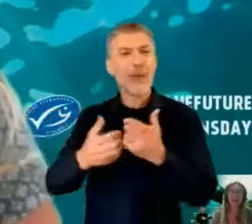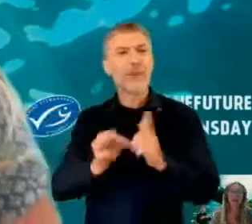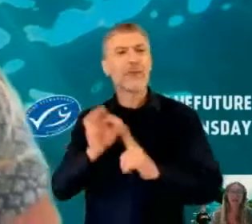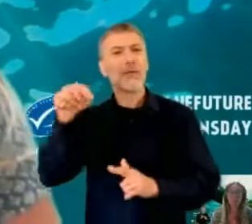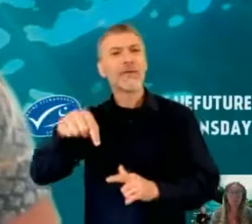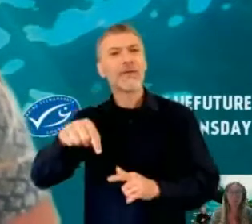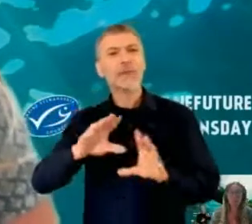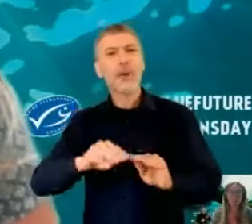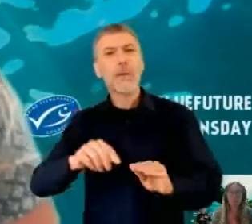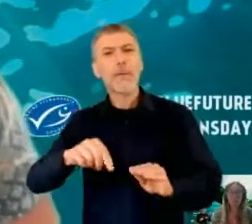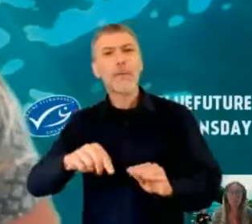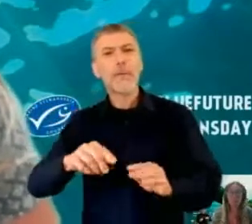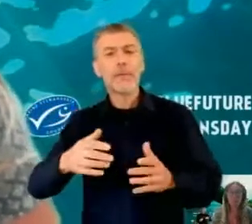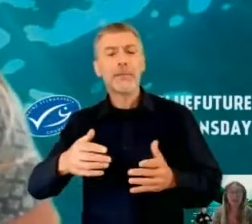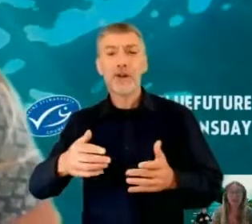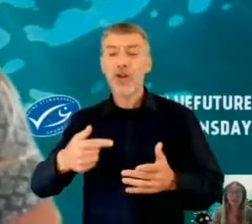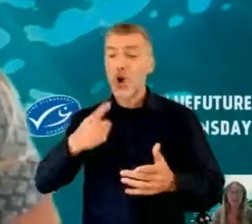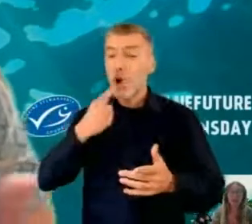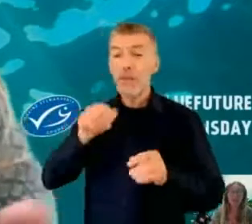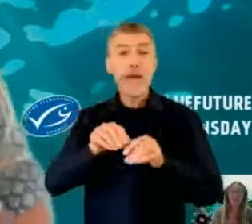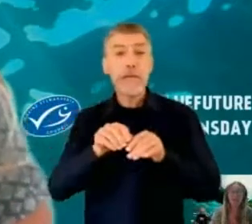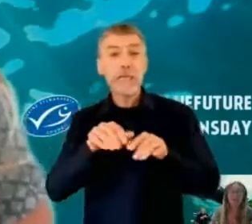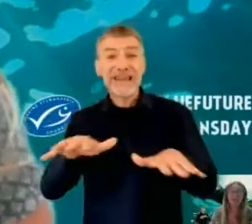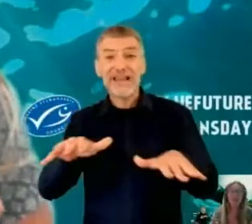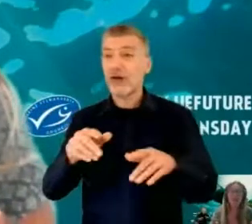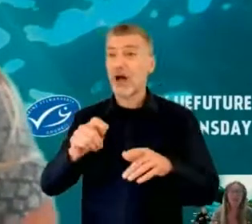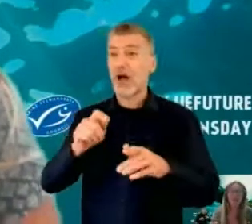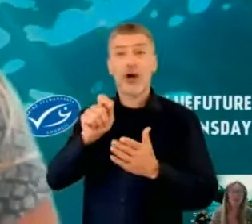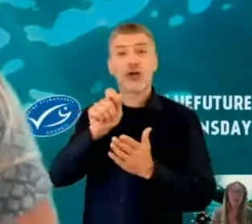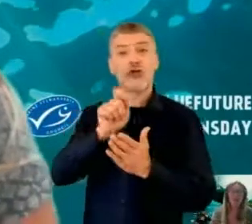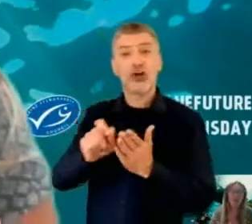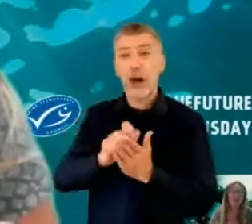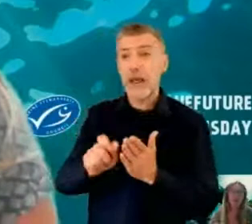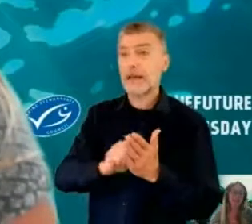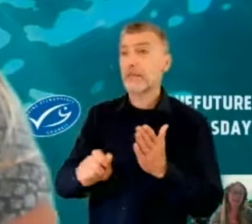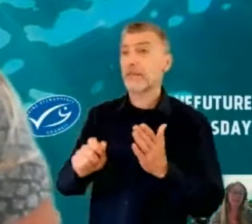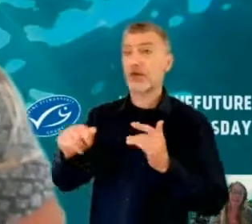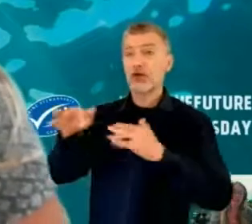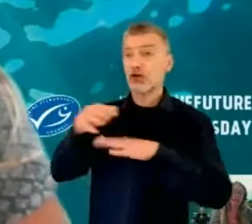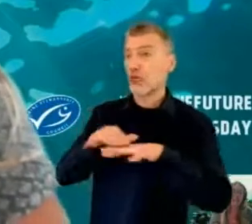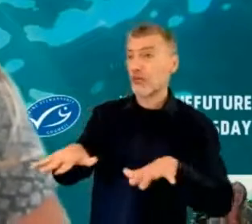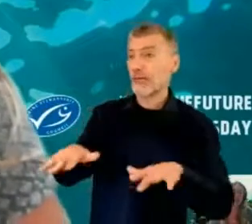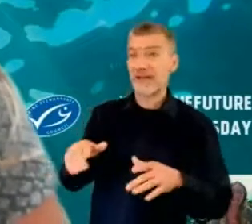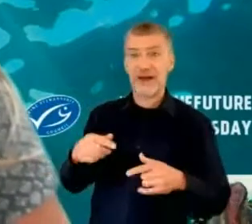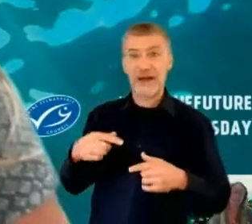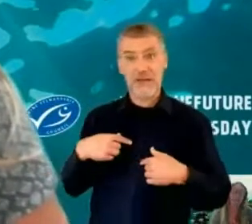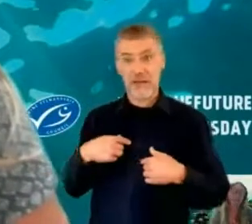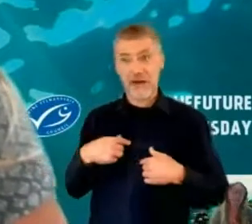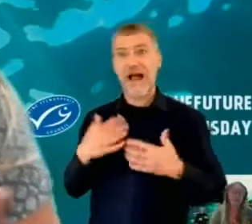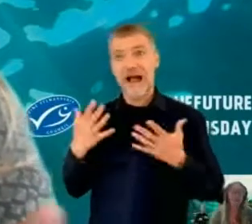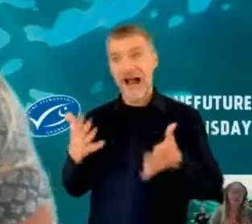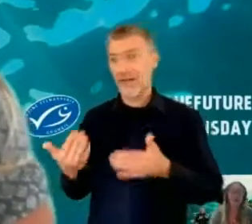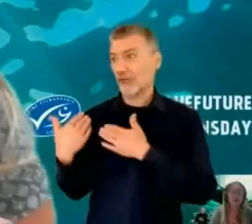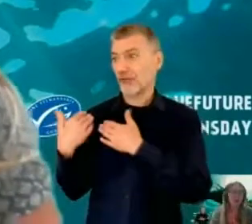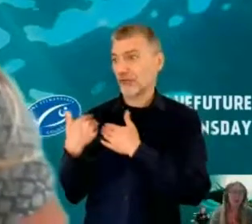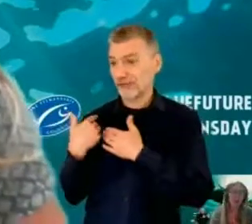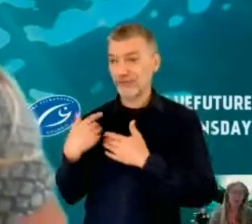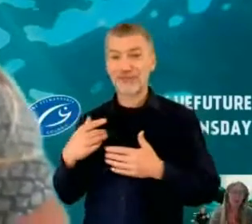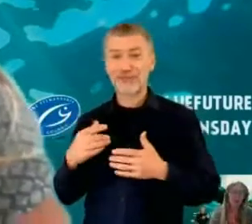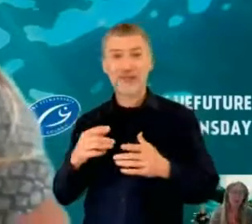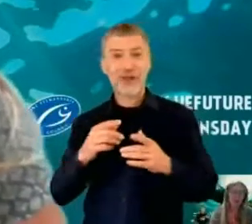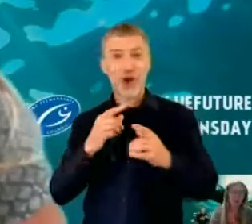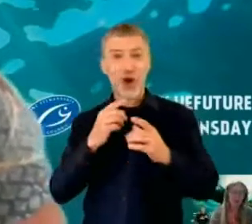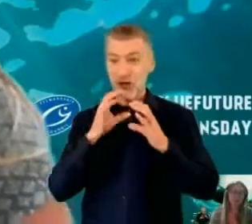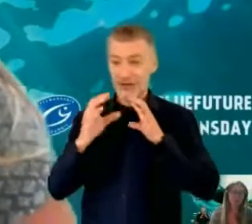journalists, websites, social media, in lots of different forms. So whether it's writing or whether it is doing